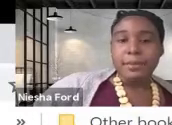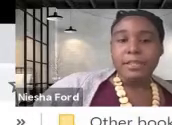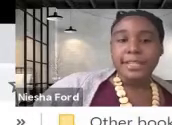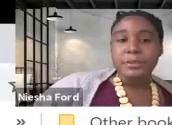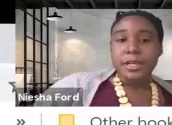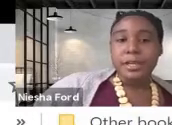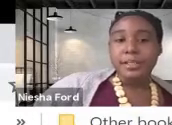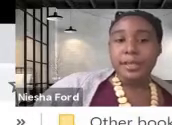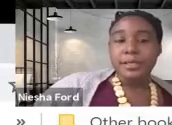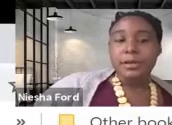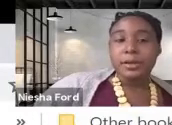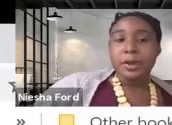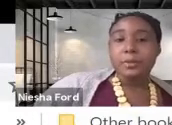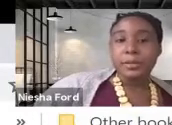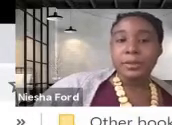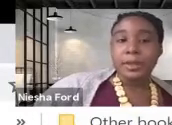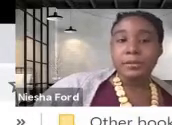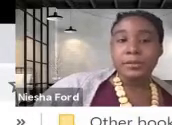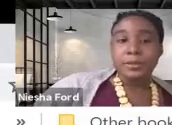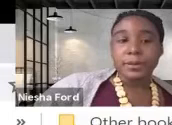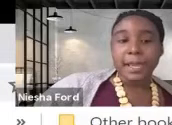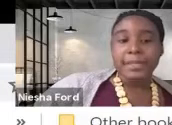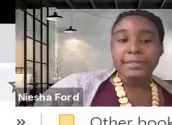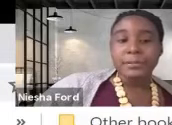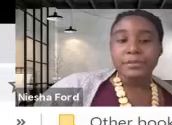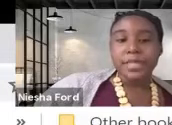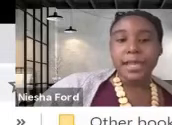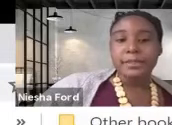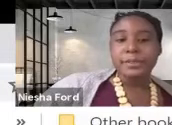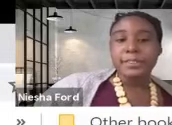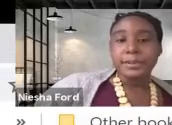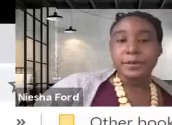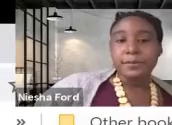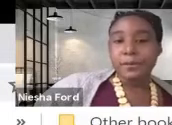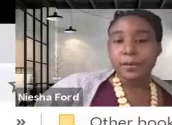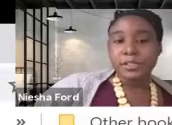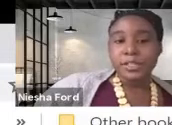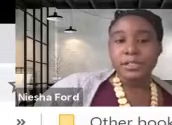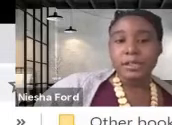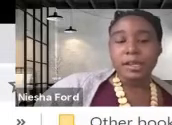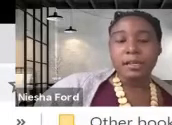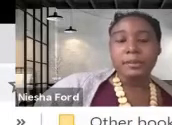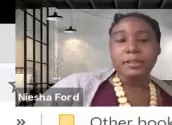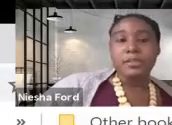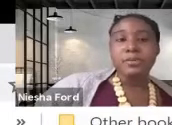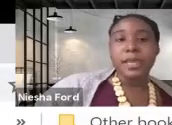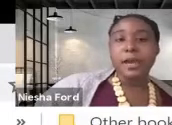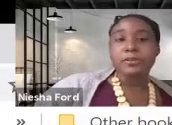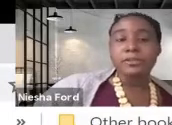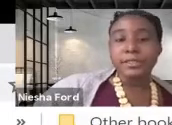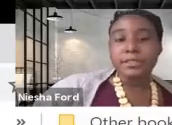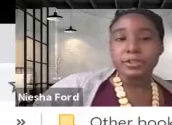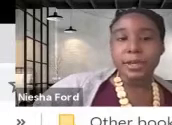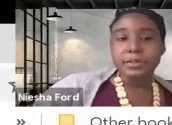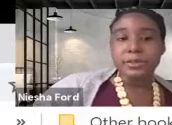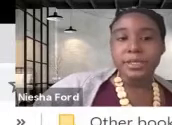And I'm going to stop sharing so I can open the breakout rooms. But as I'm doing that, please let me know if you have a question. You may also